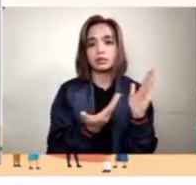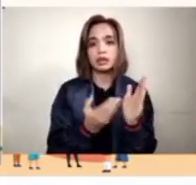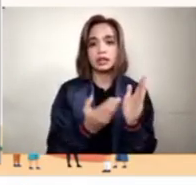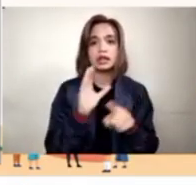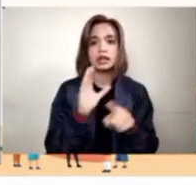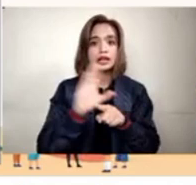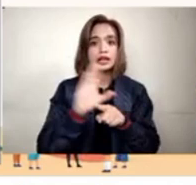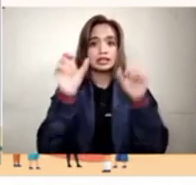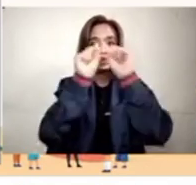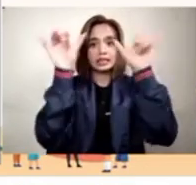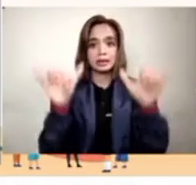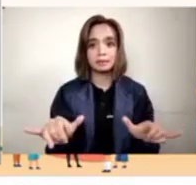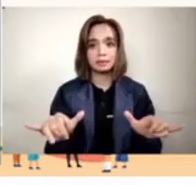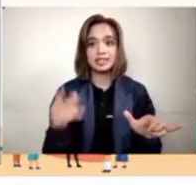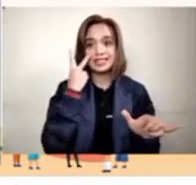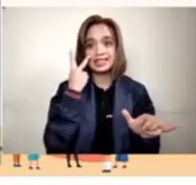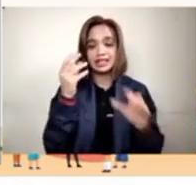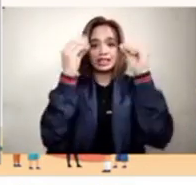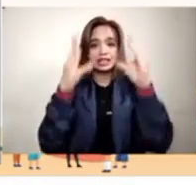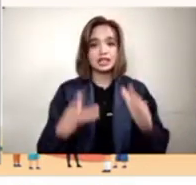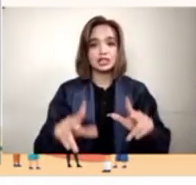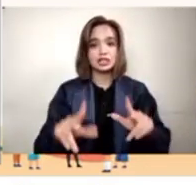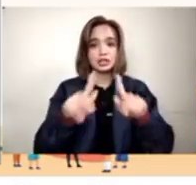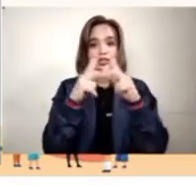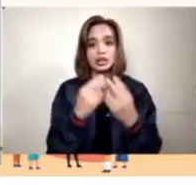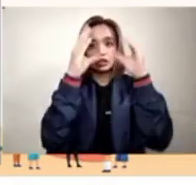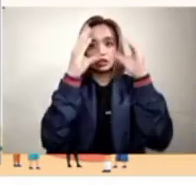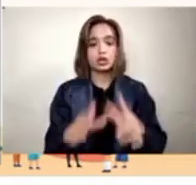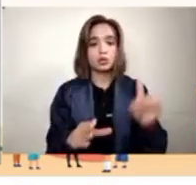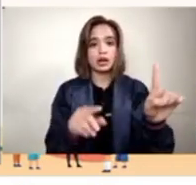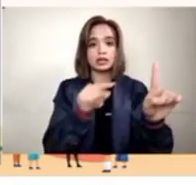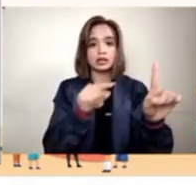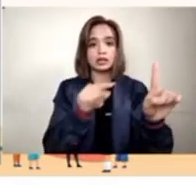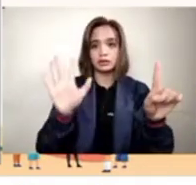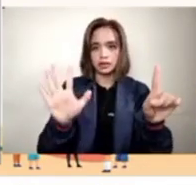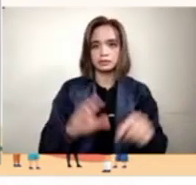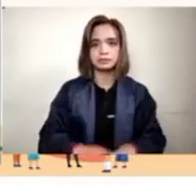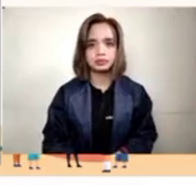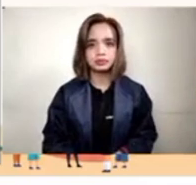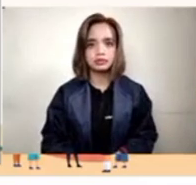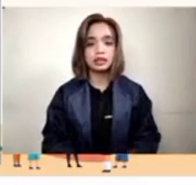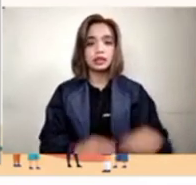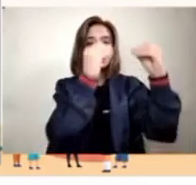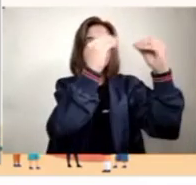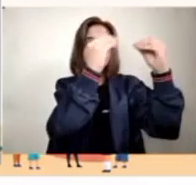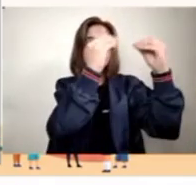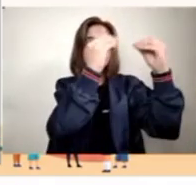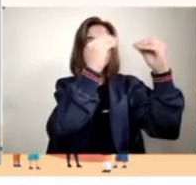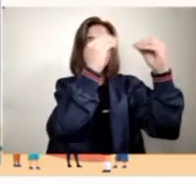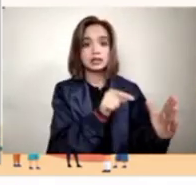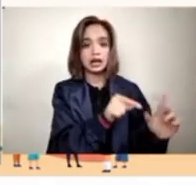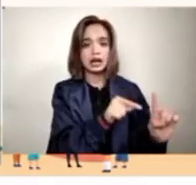career system are the teacher positions, teacher 1, 2, 3, 4, and